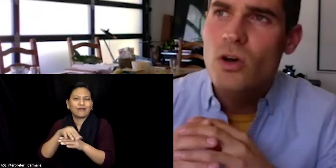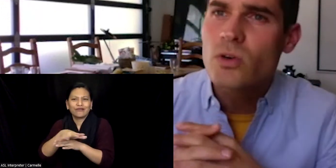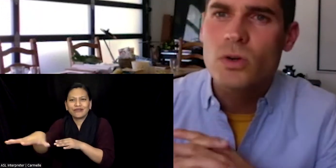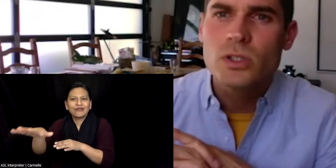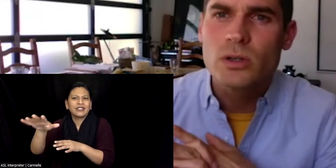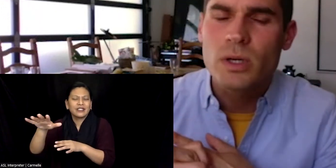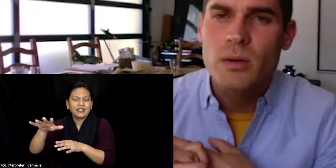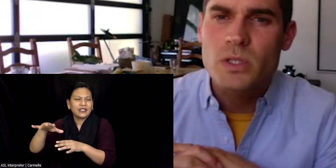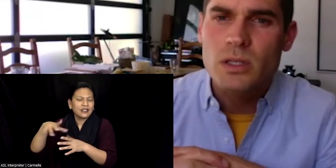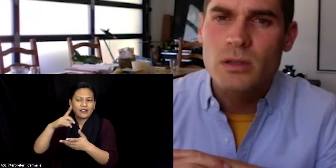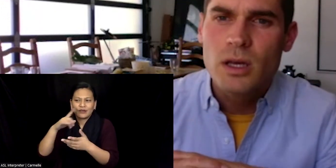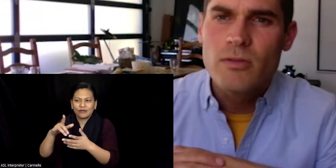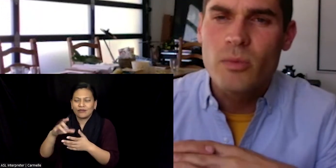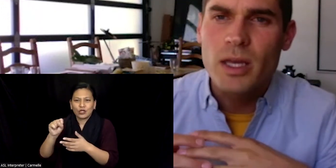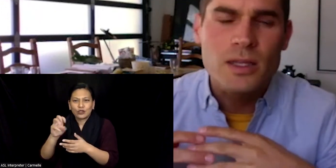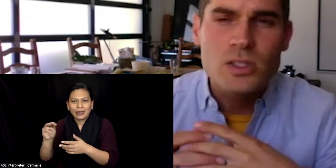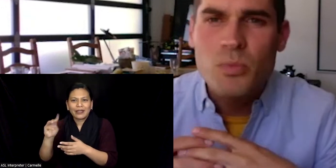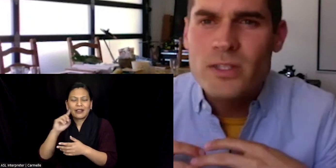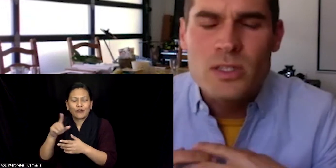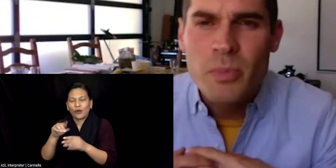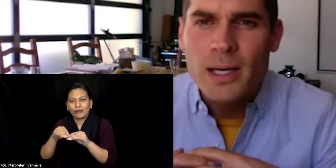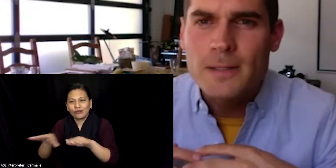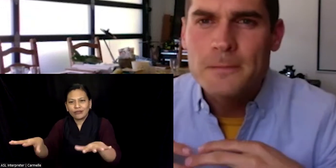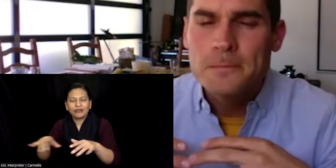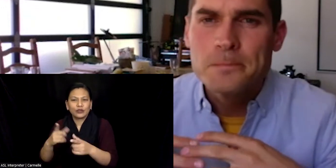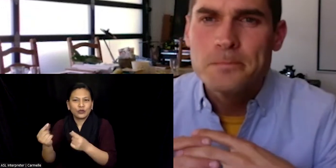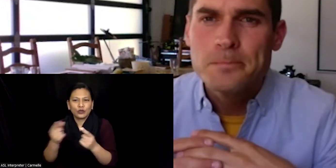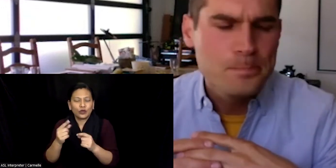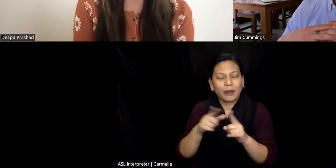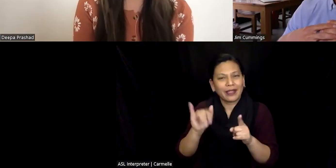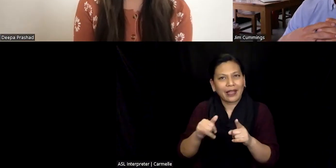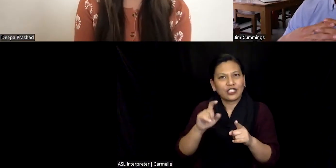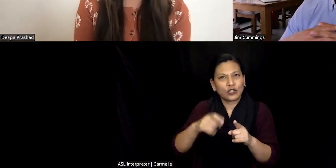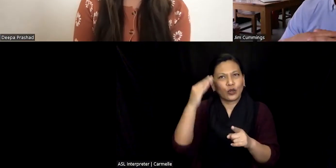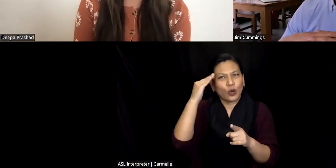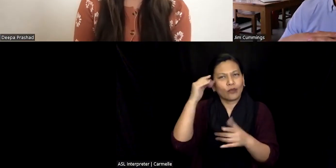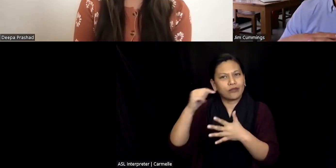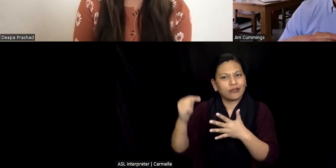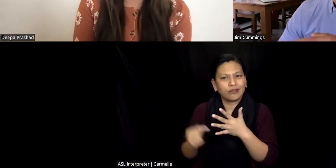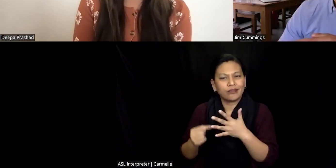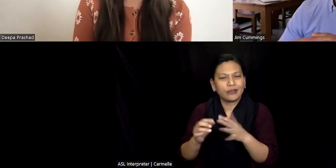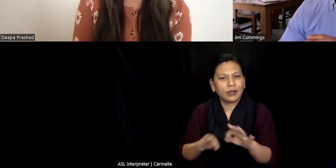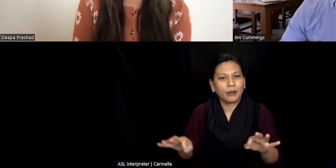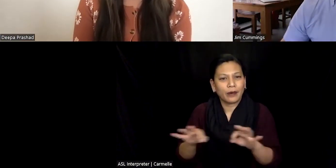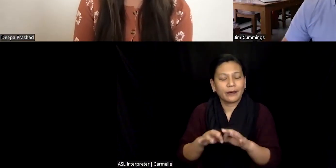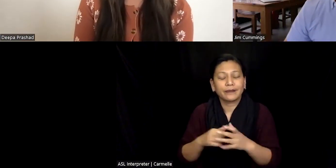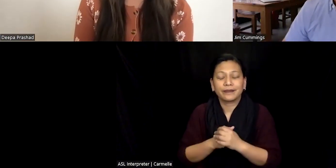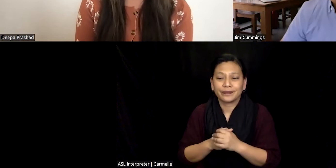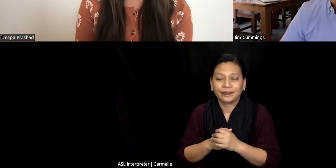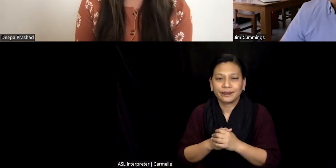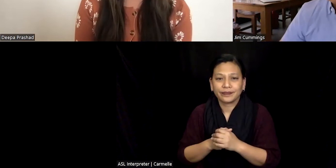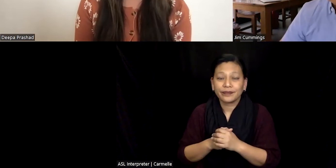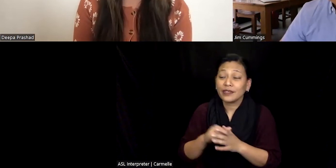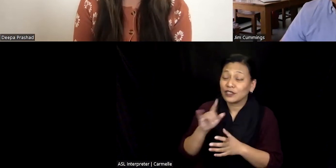is so crucial when it comes to filmmaking. It's just presence of mind. It's interesting that you mentioned that because you're not only thinking